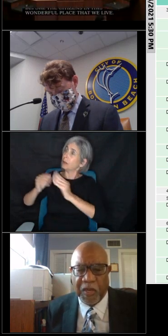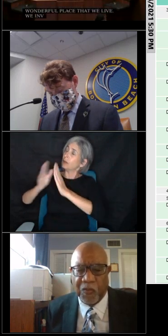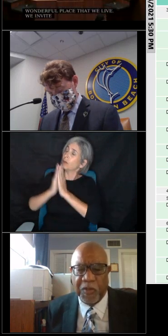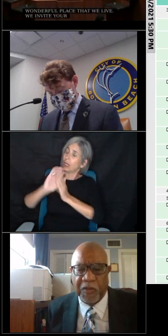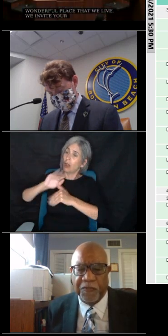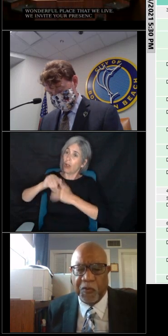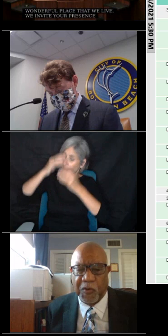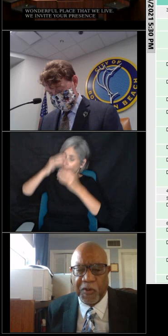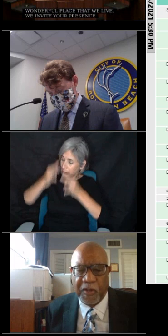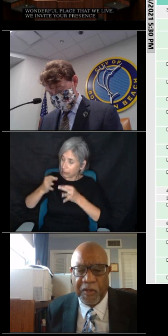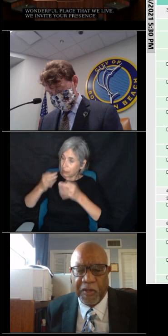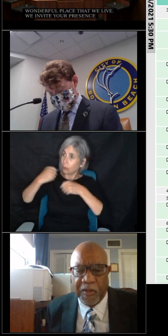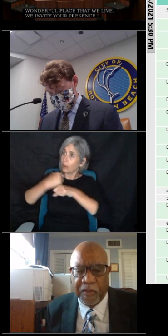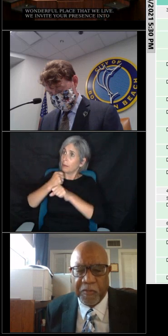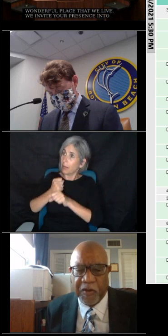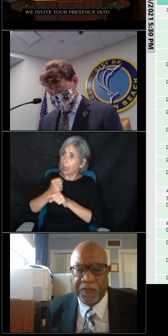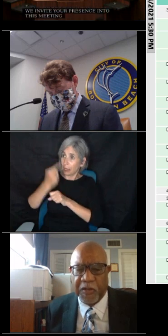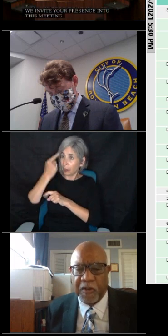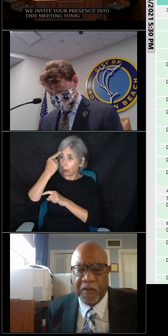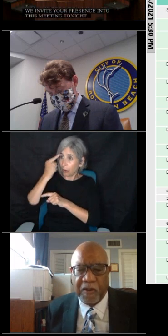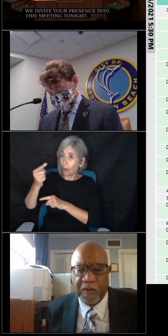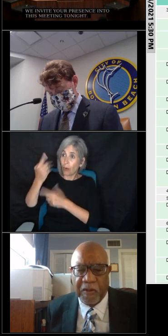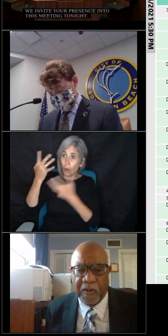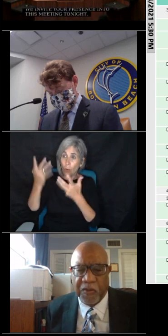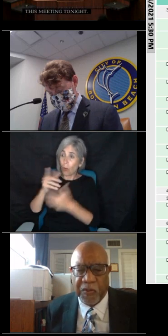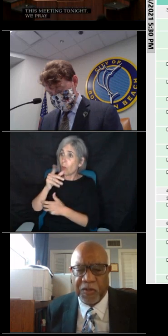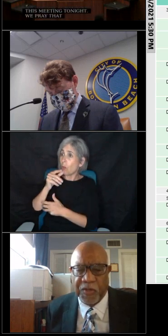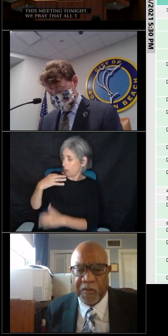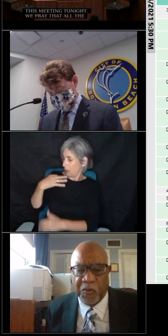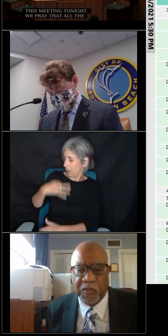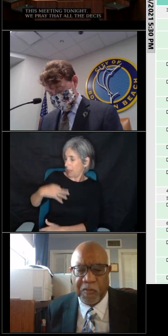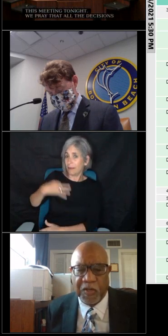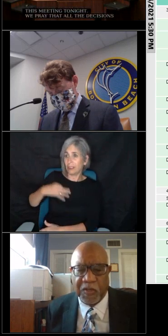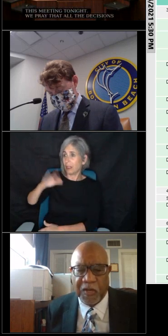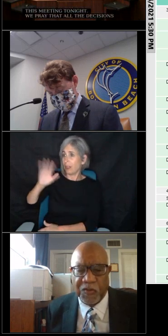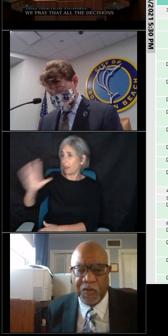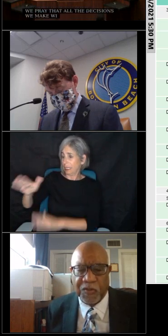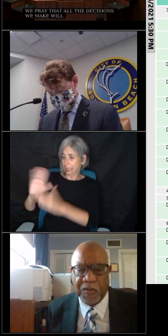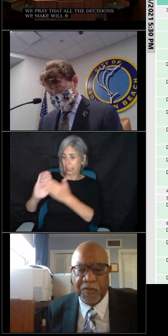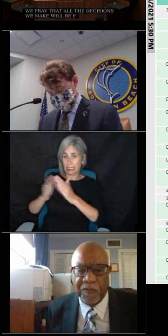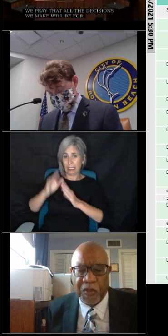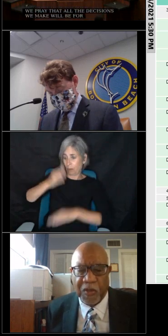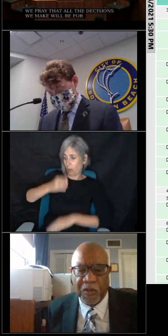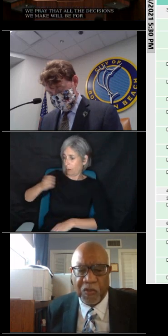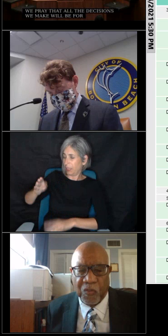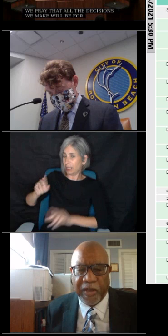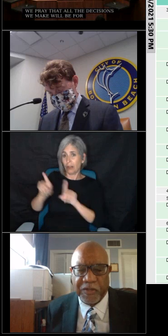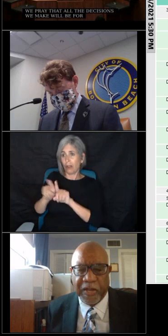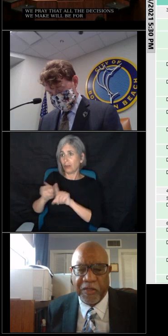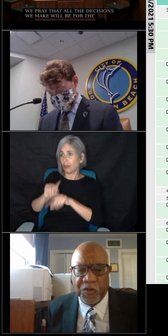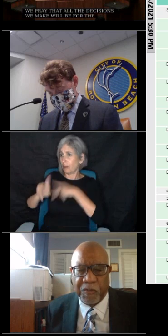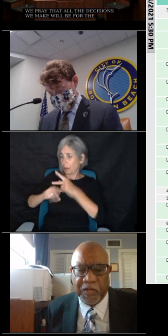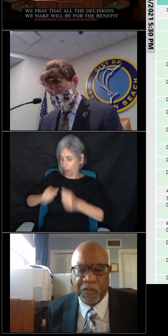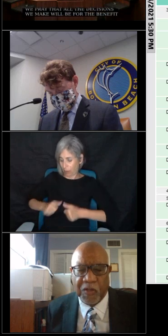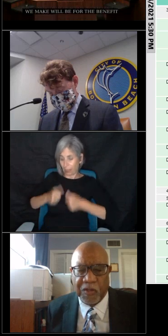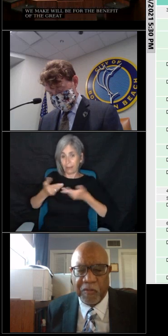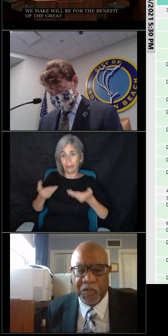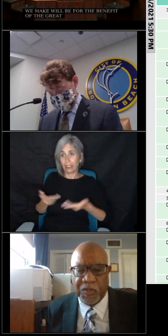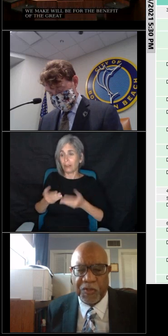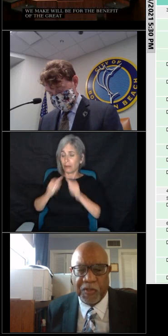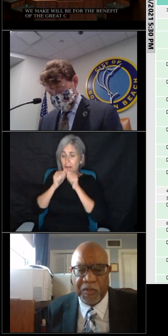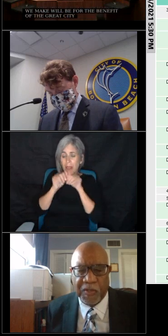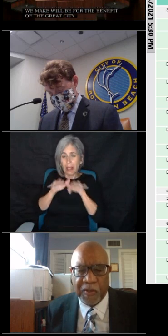that we make will be for the benefit of the great city of Boynton Beach and its citizens. We ask now that you bless